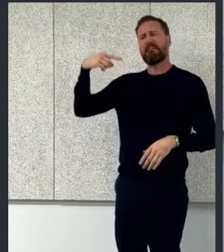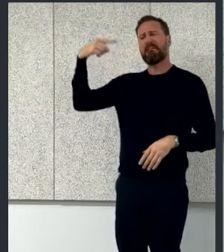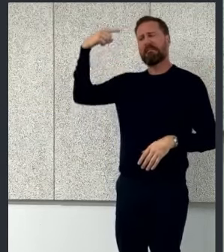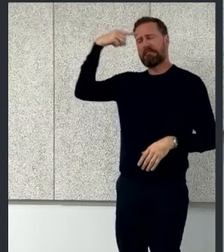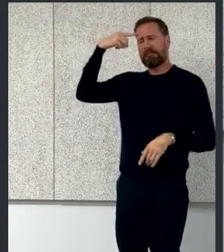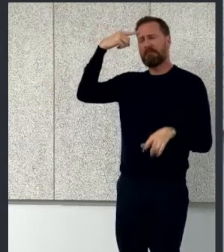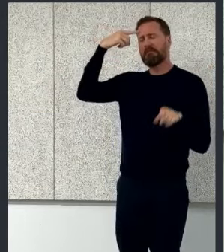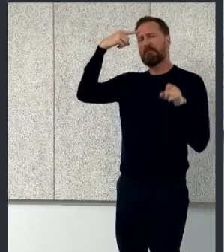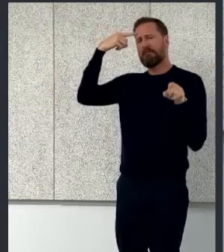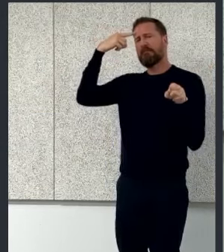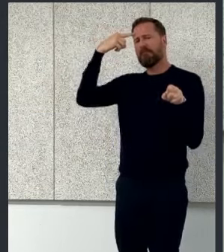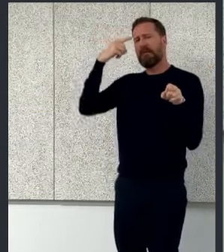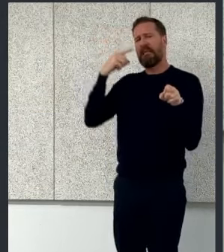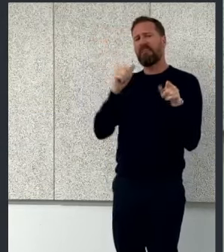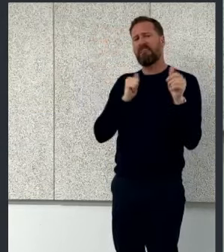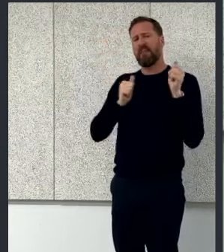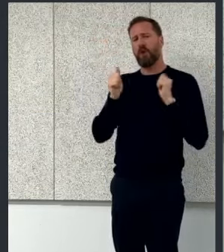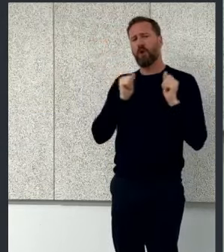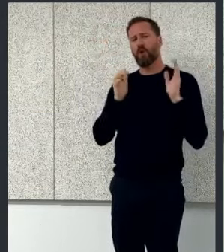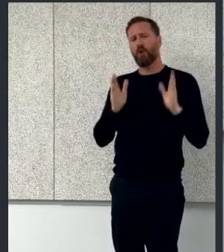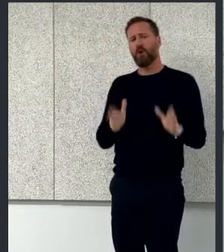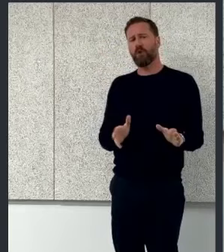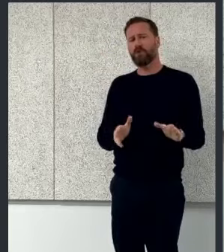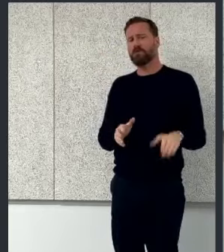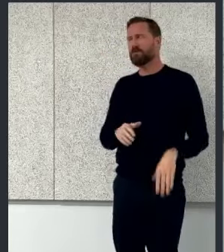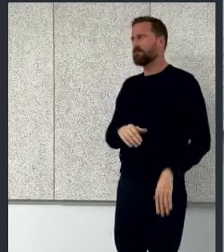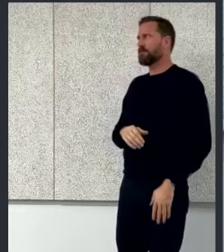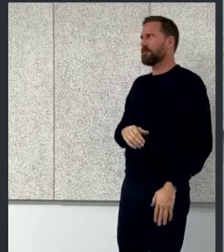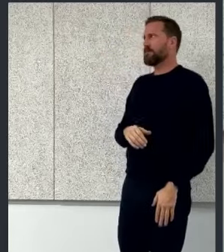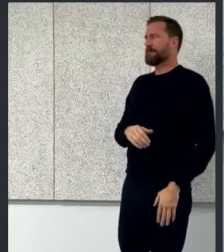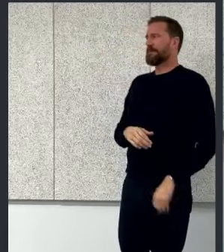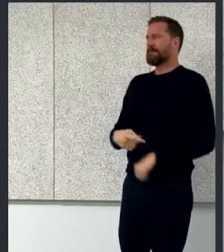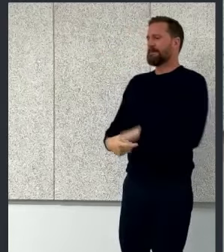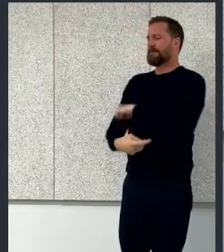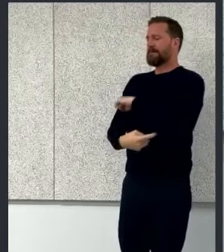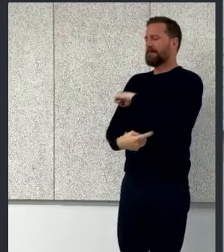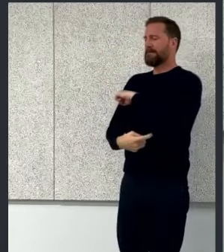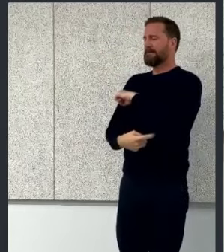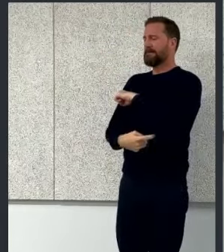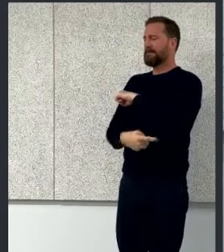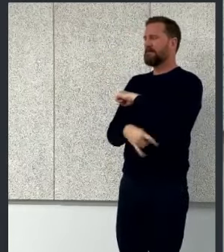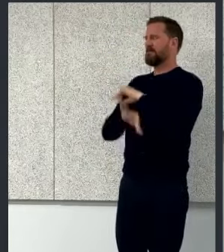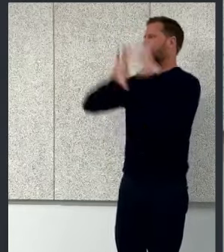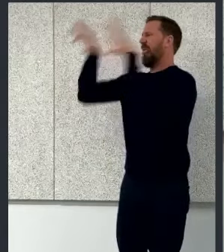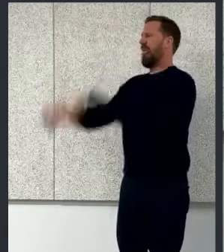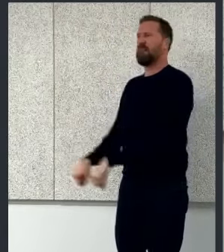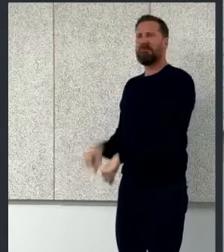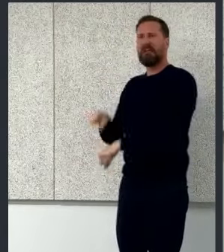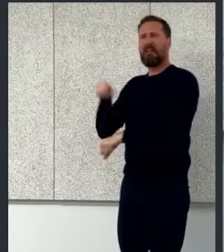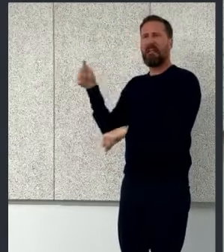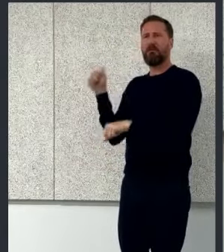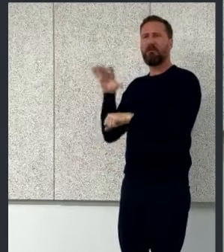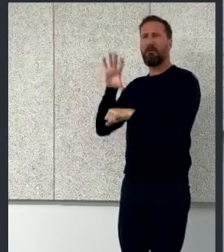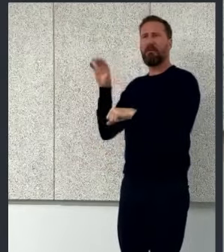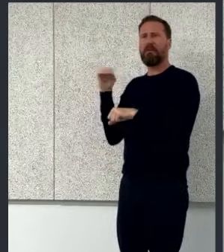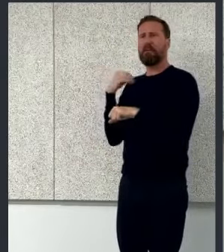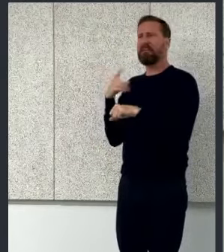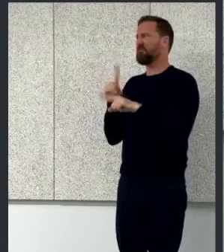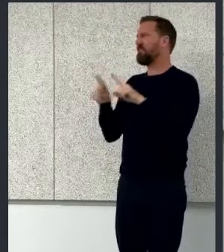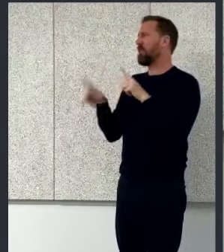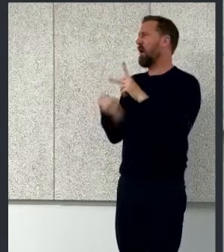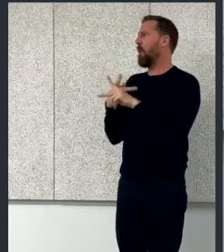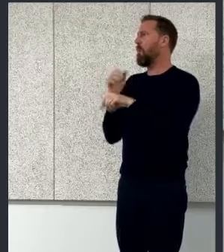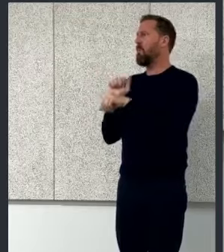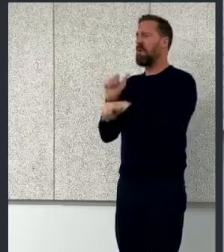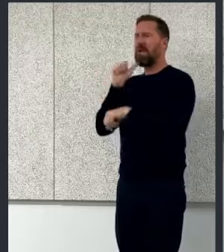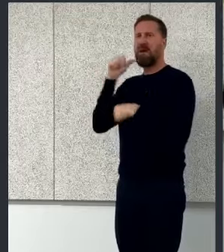resist the temptation to tear each other down if they are different shapes and different sizes and do different types of